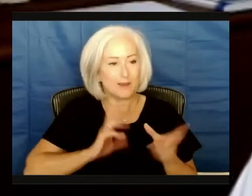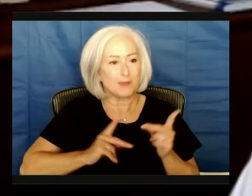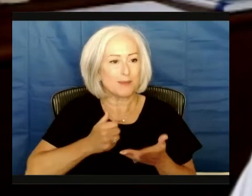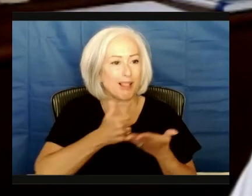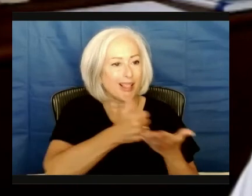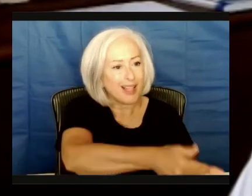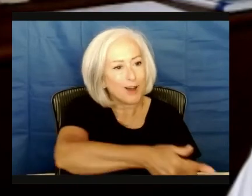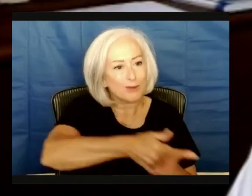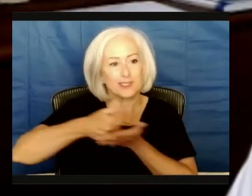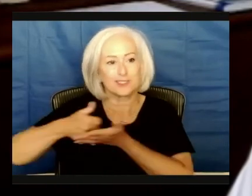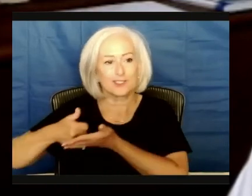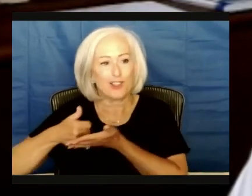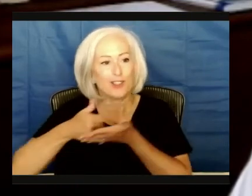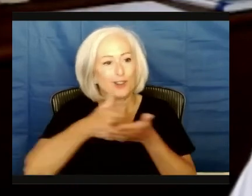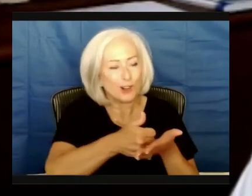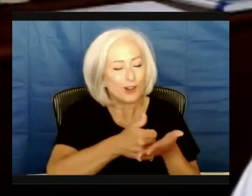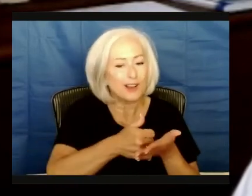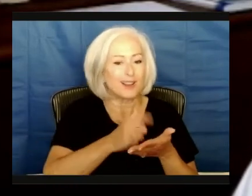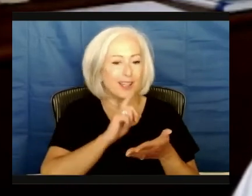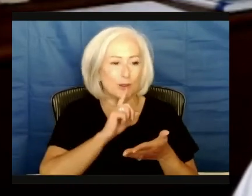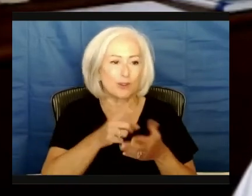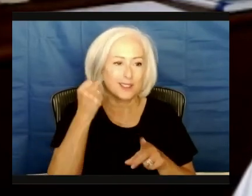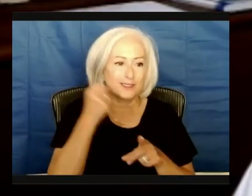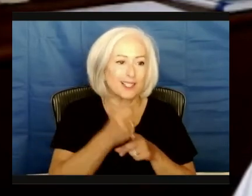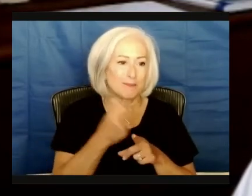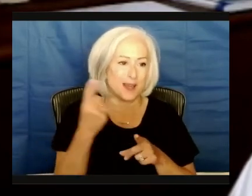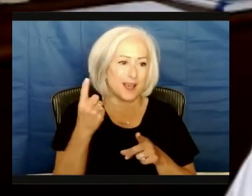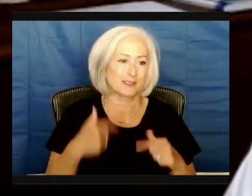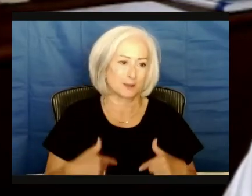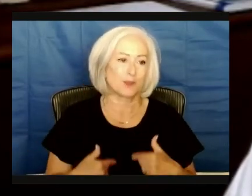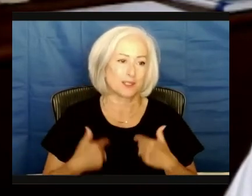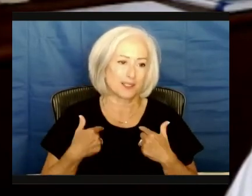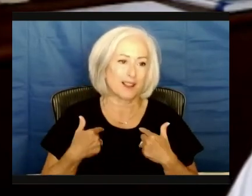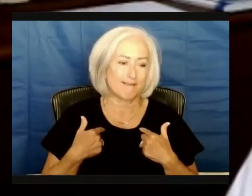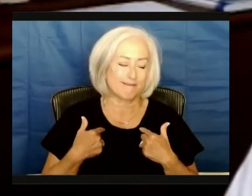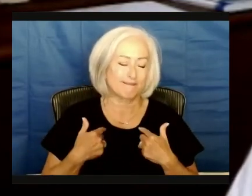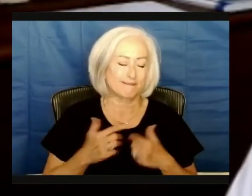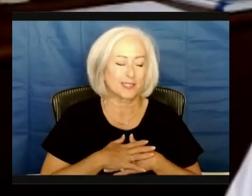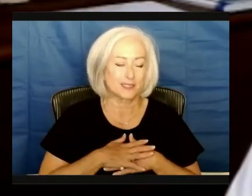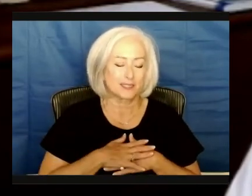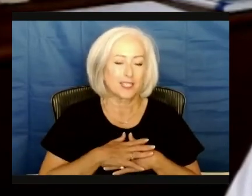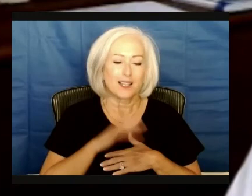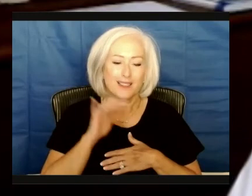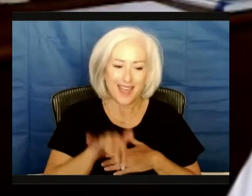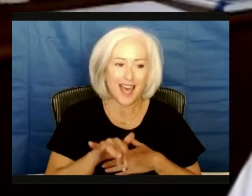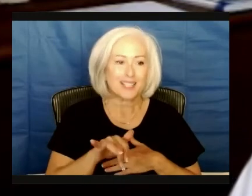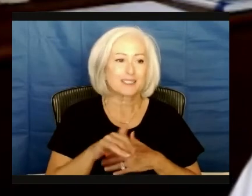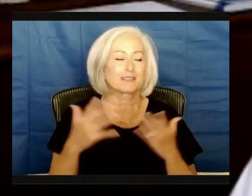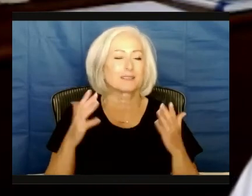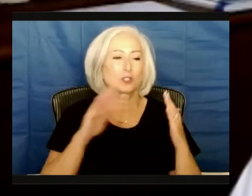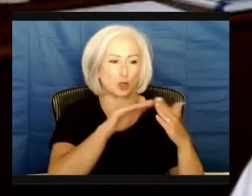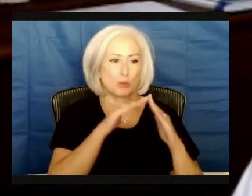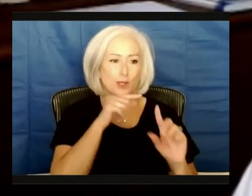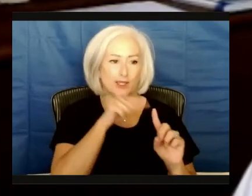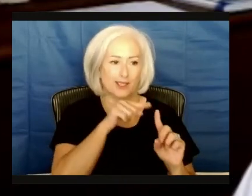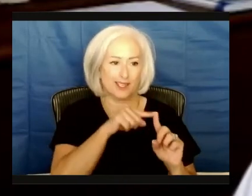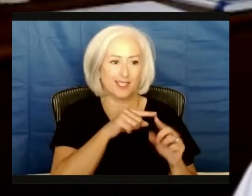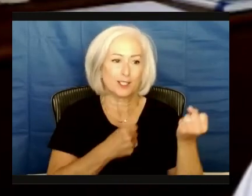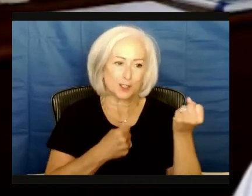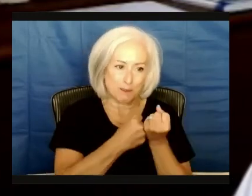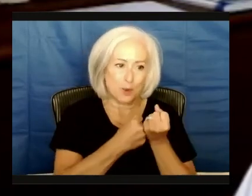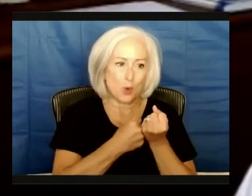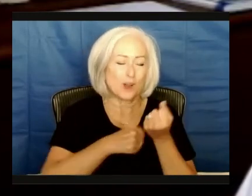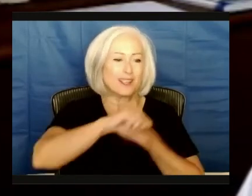make a difference in someone else's life. And really that's what community is being able to support one another and